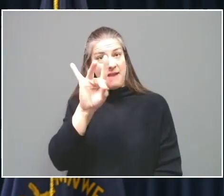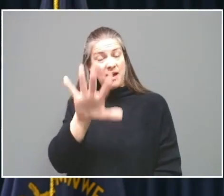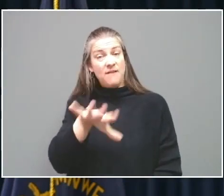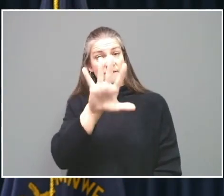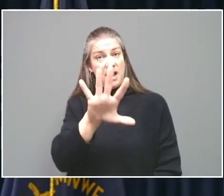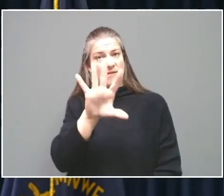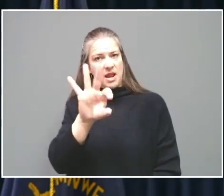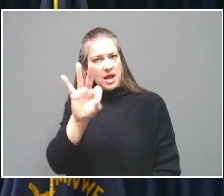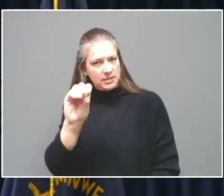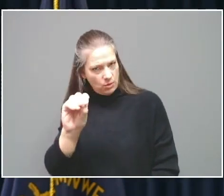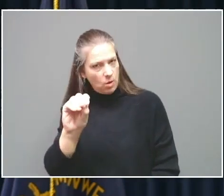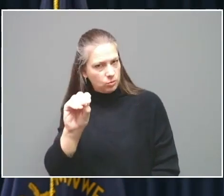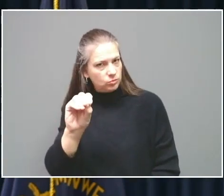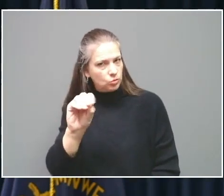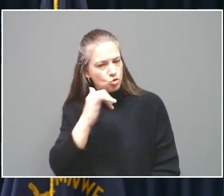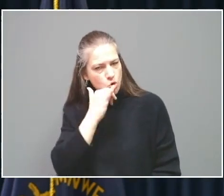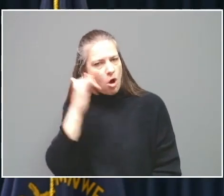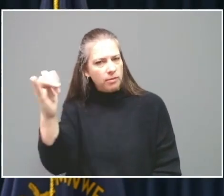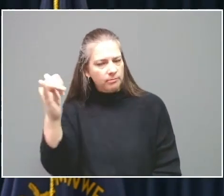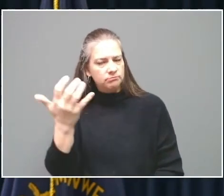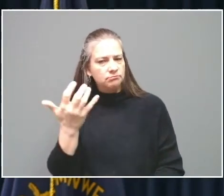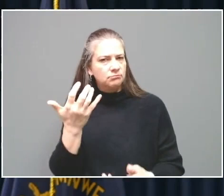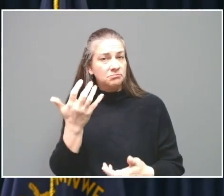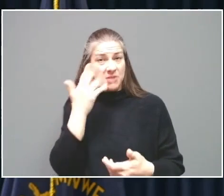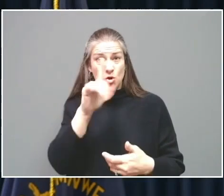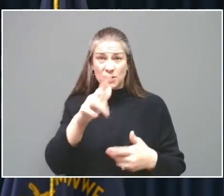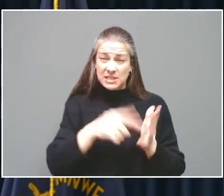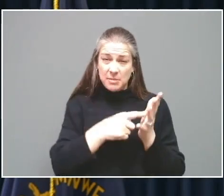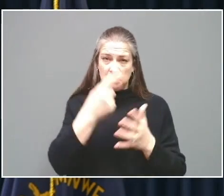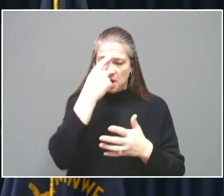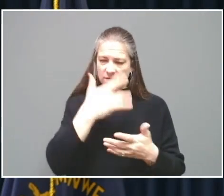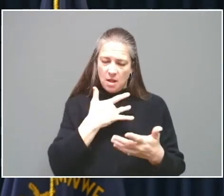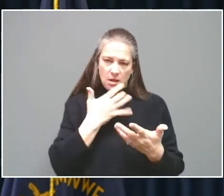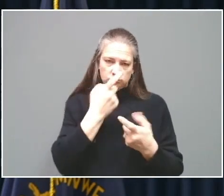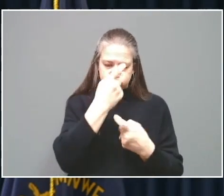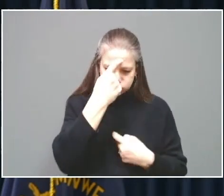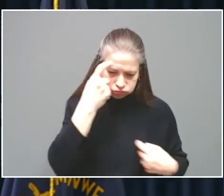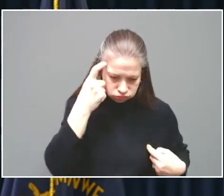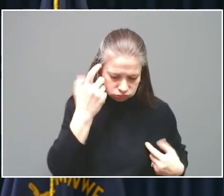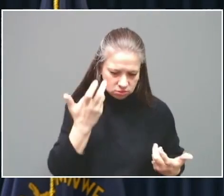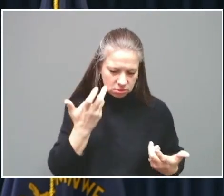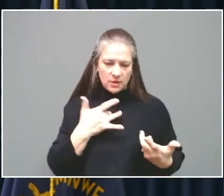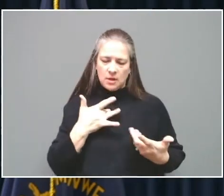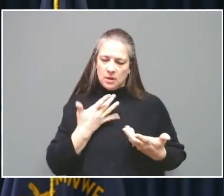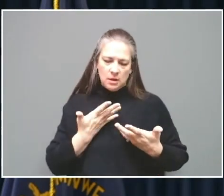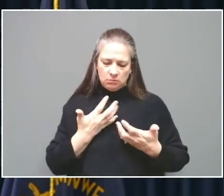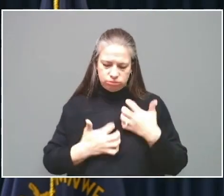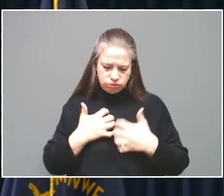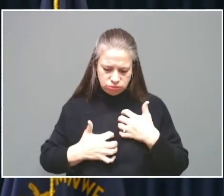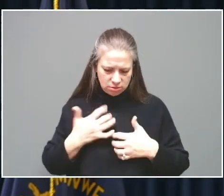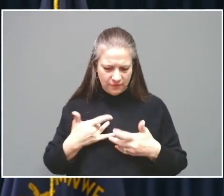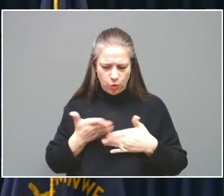1-800-985-5990. So our bodies and our minds aren't meant to take certain types of trauma. That's certainly the case when you've experienced the